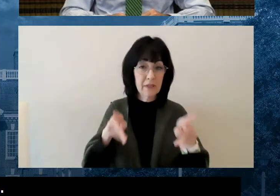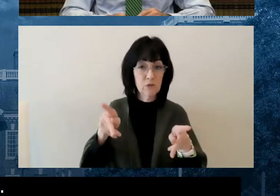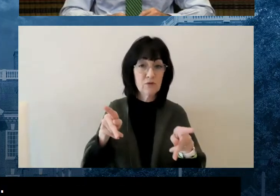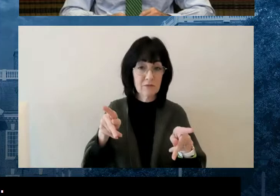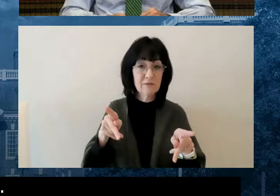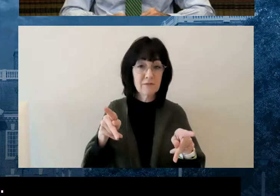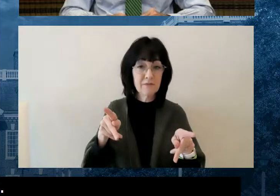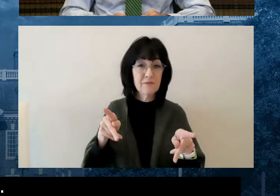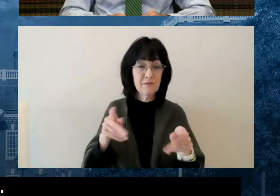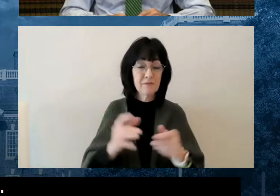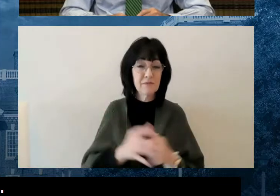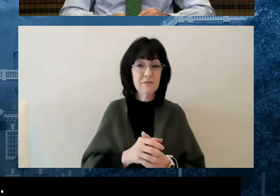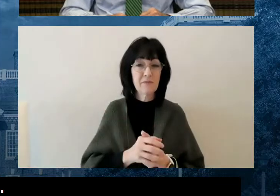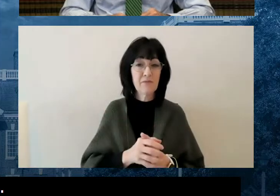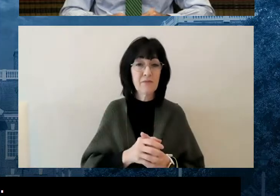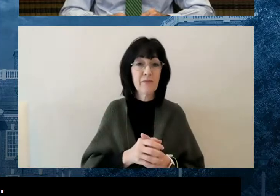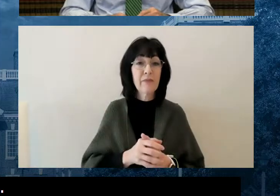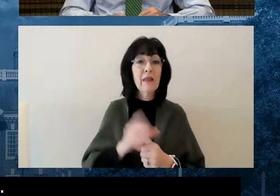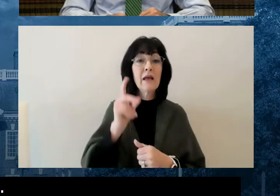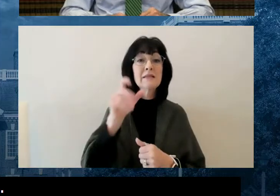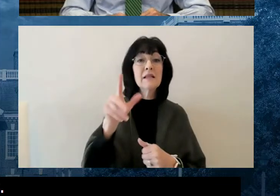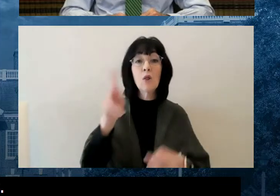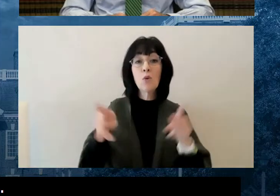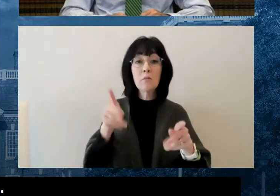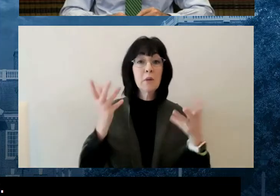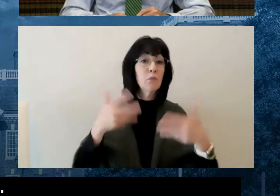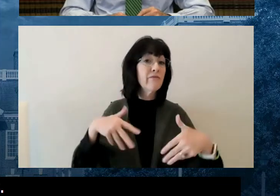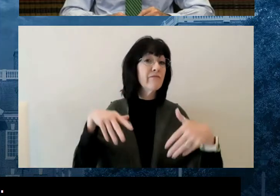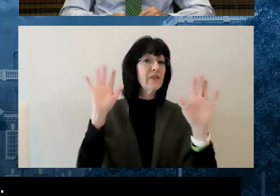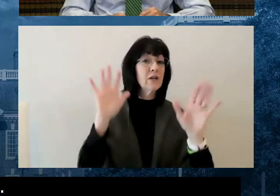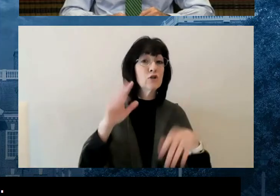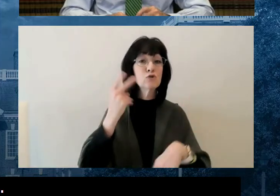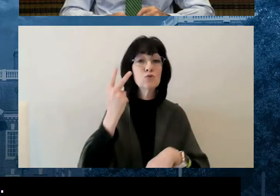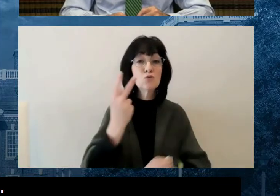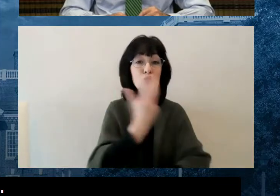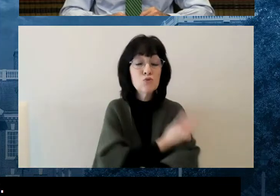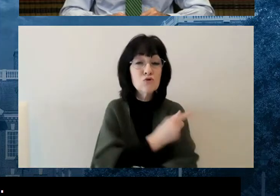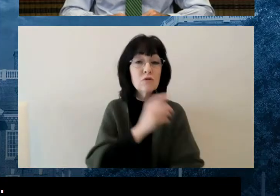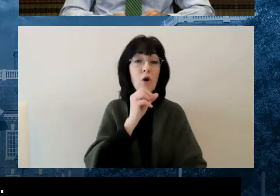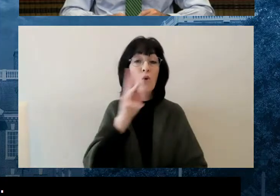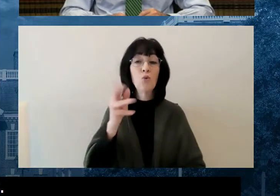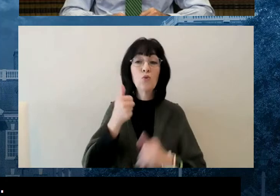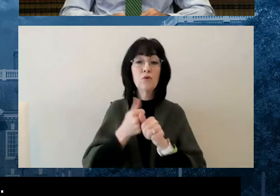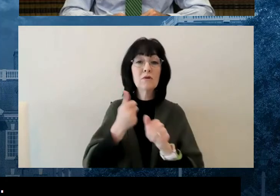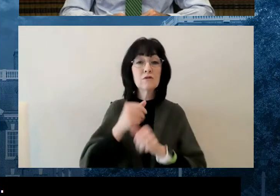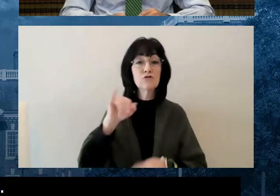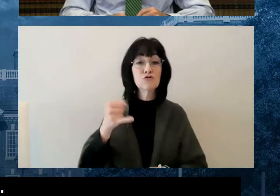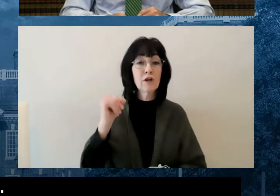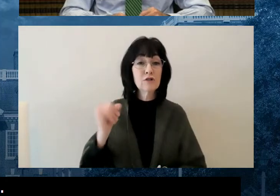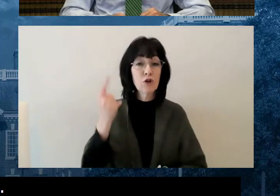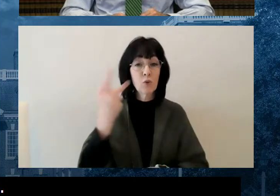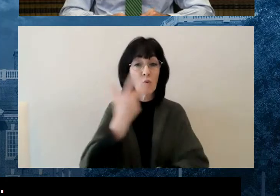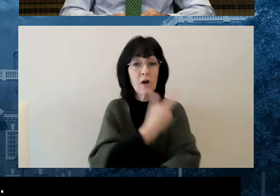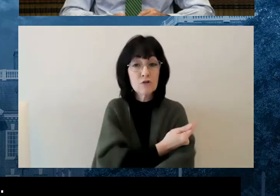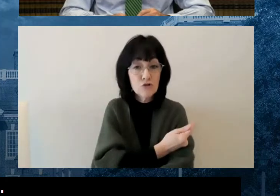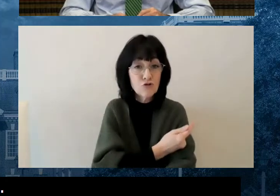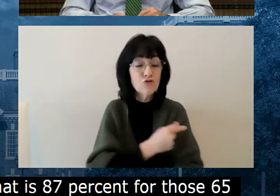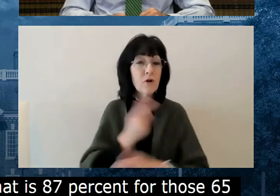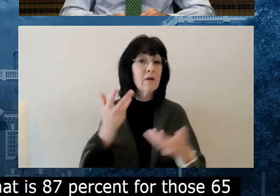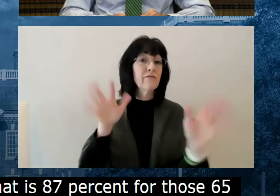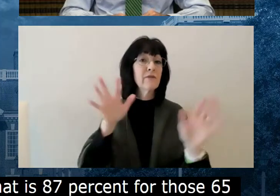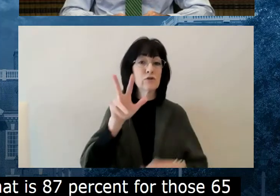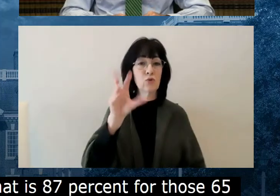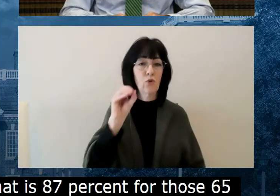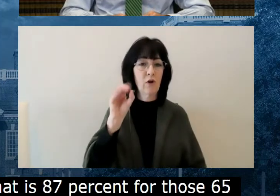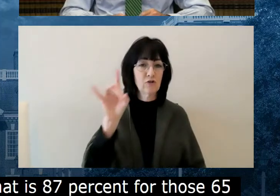309,000. That's 87% for those 65 and over with at least one dose.